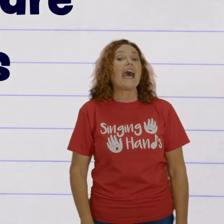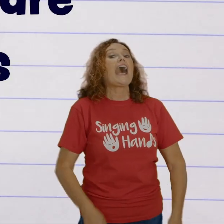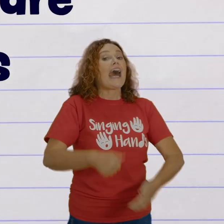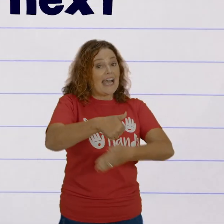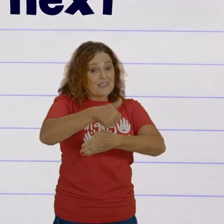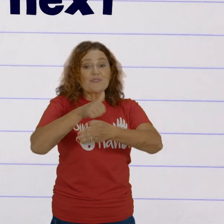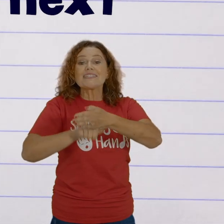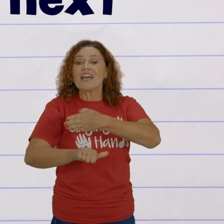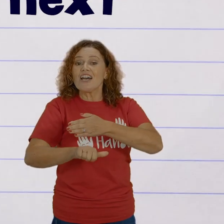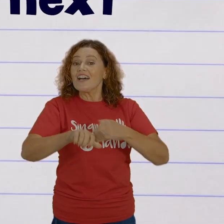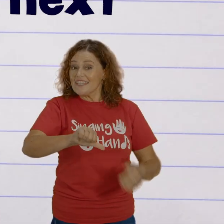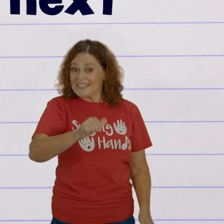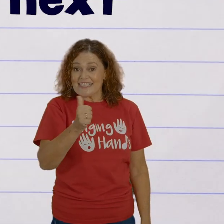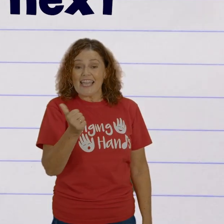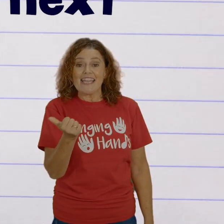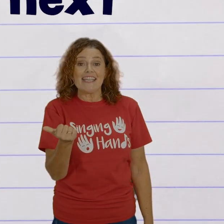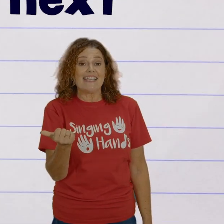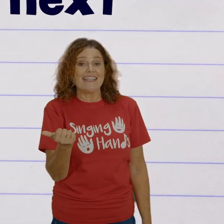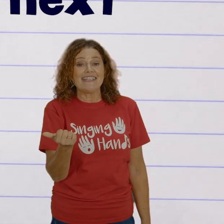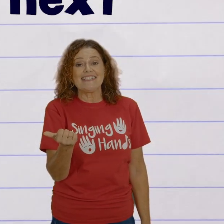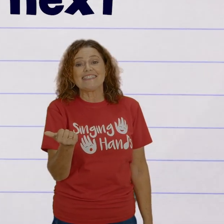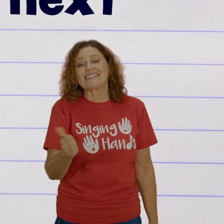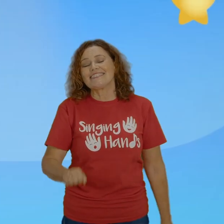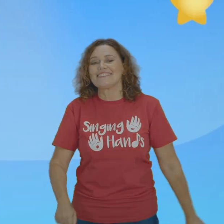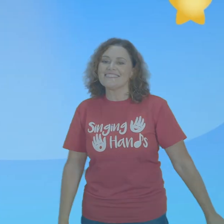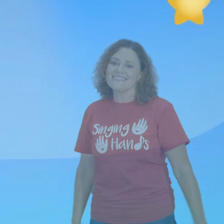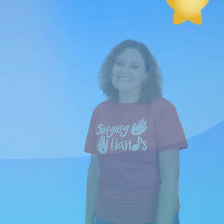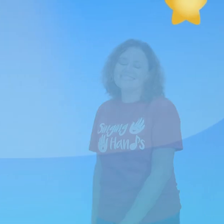us. As we start our next stage,